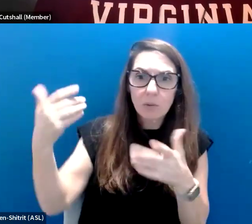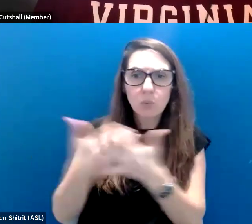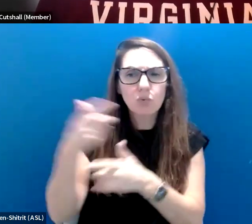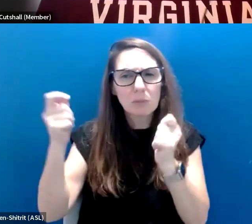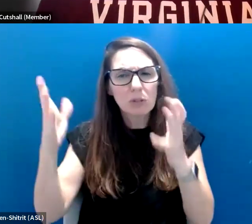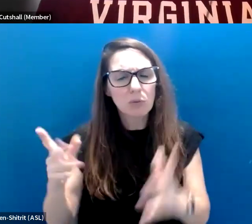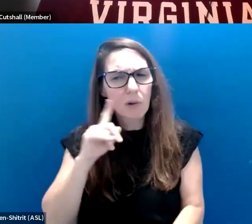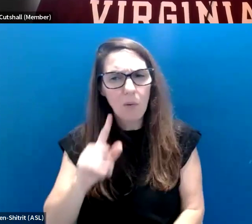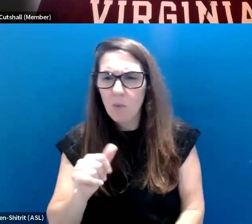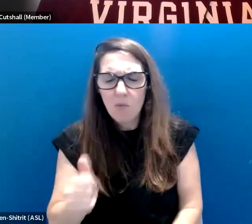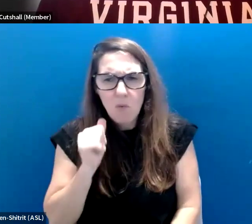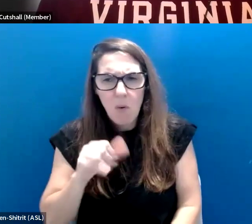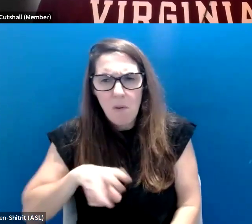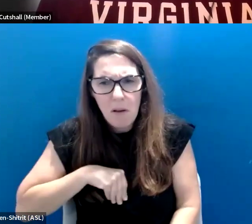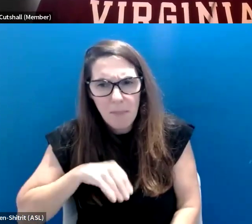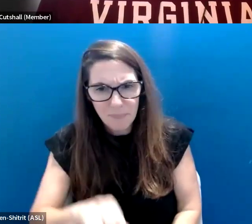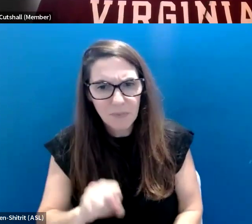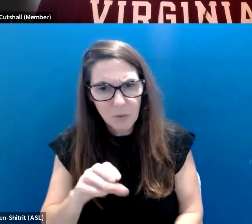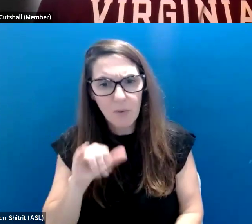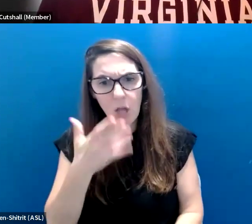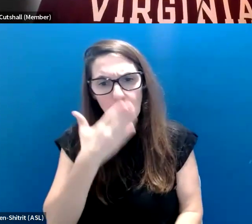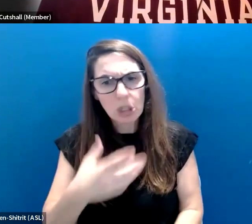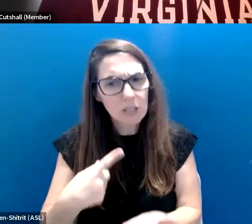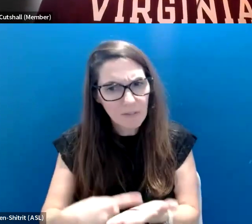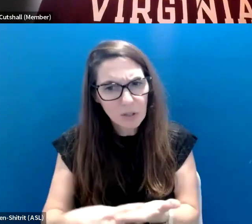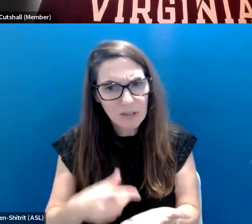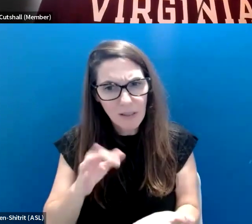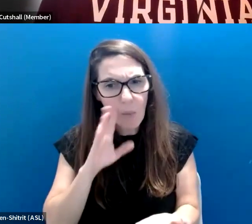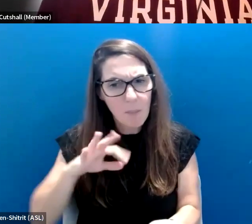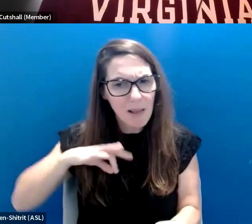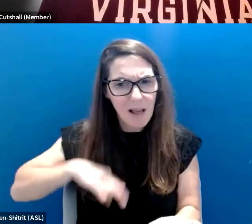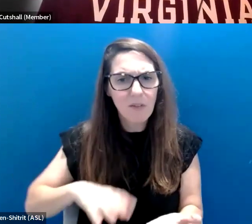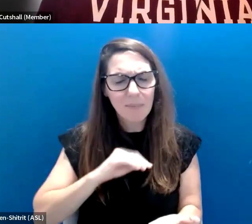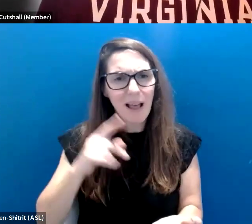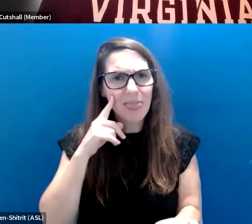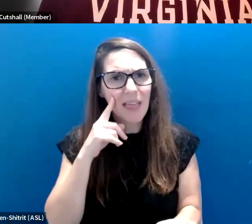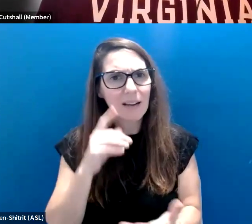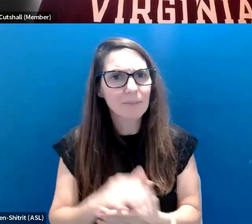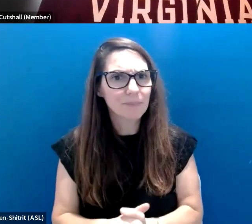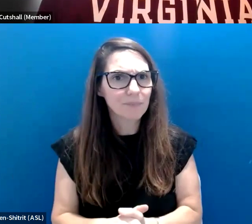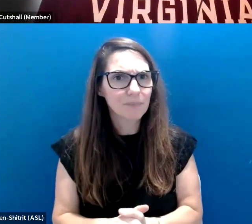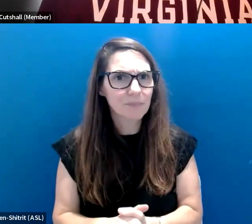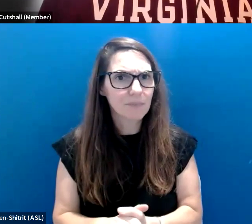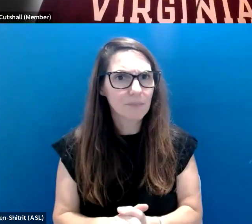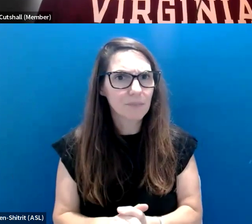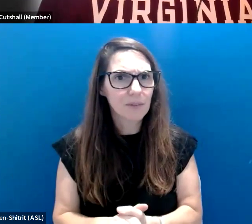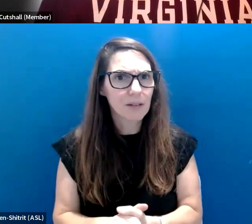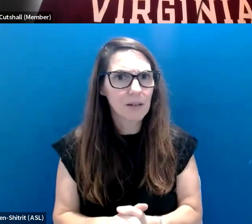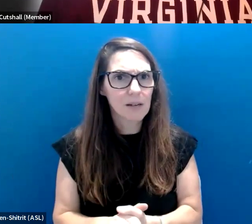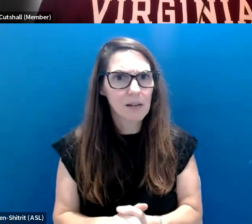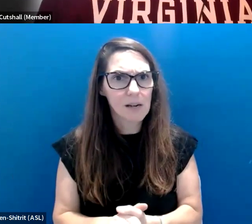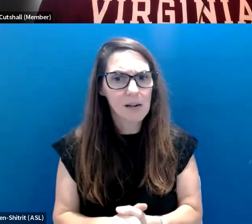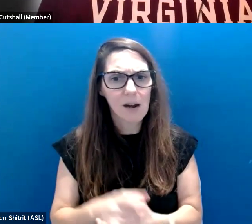I think the perspectives that are being brought to bear on it are really helpful. And I think that, you know, in the form of, I don't know if it's a